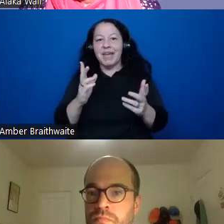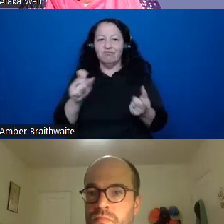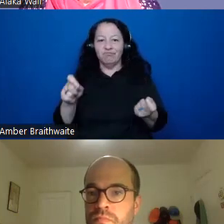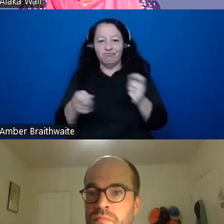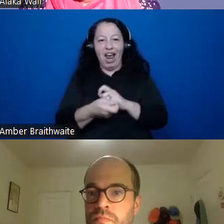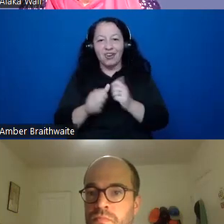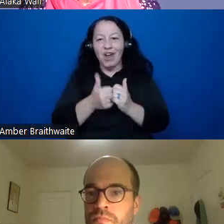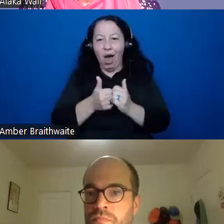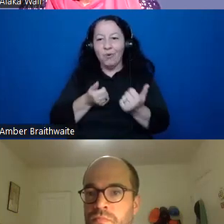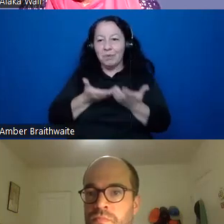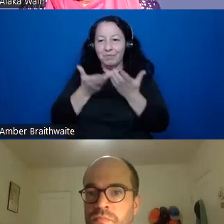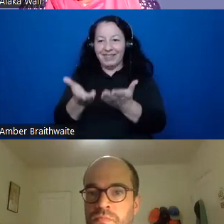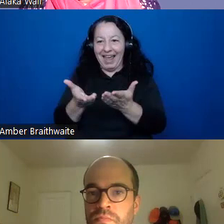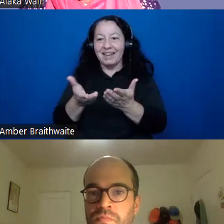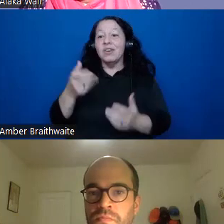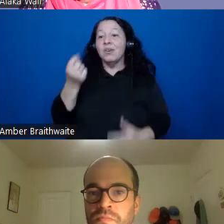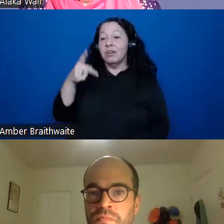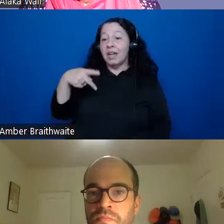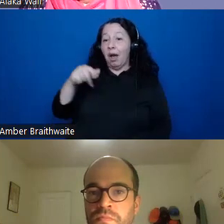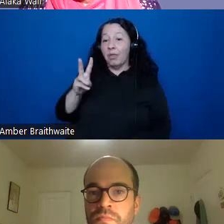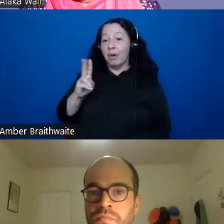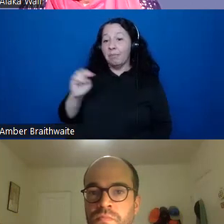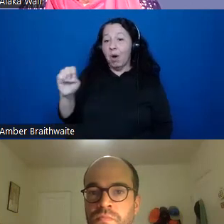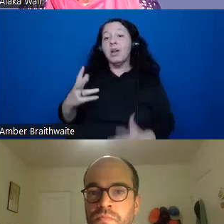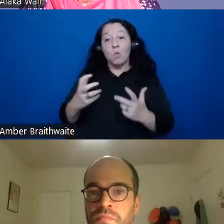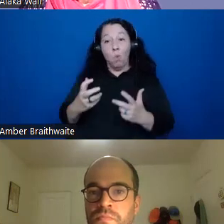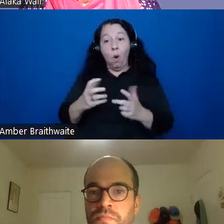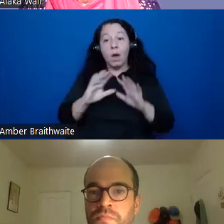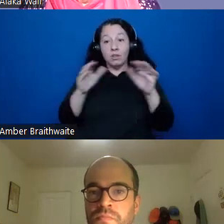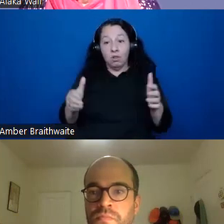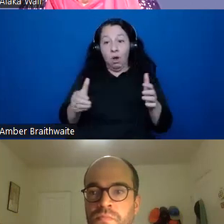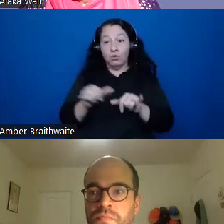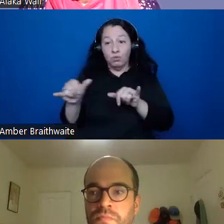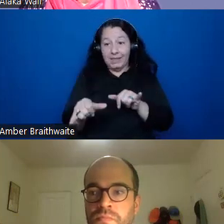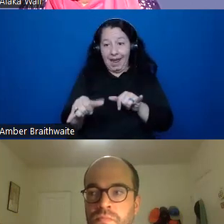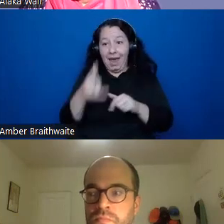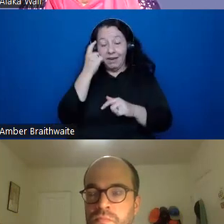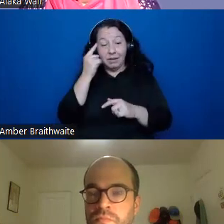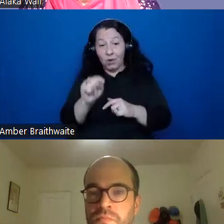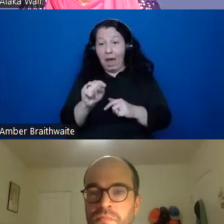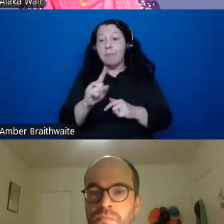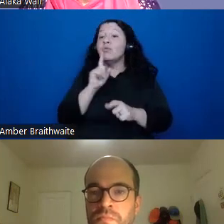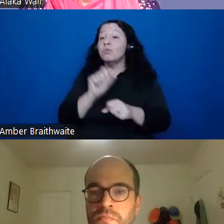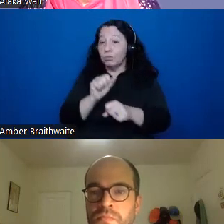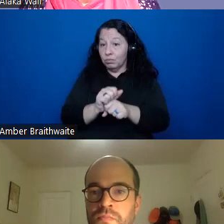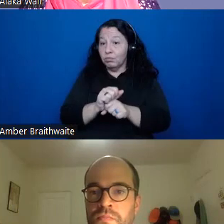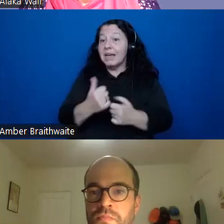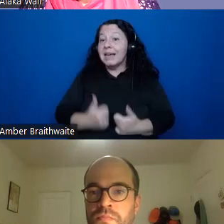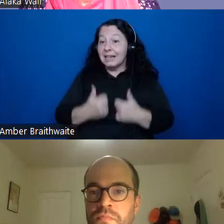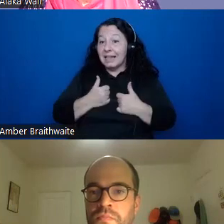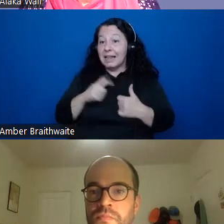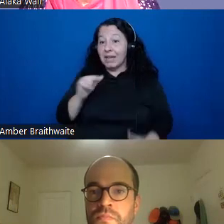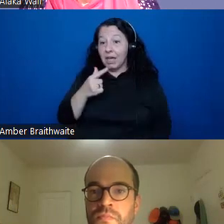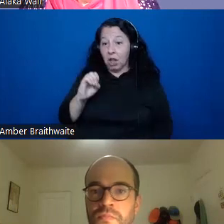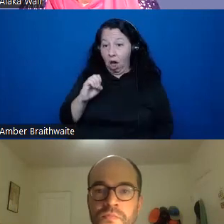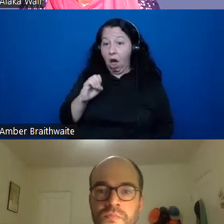really wanted the lodge to stay, because for them, it's the real living lodge, and there aren't very many of them